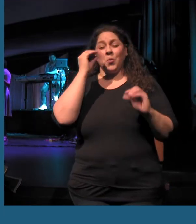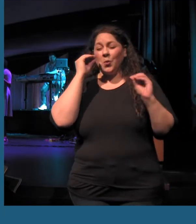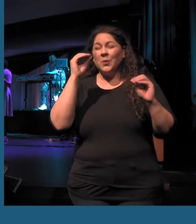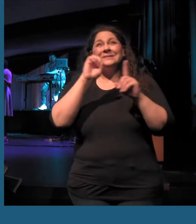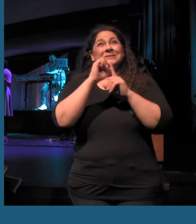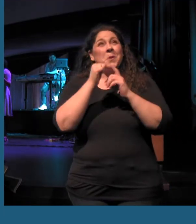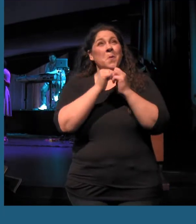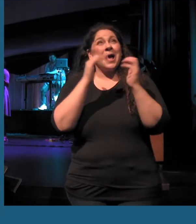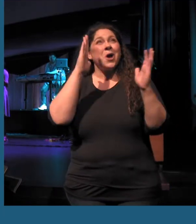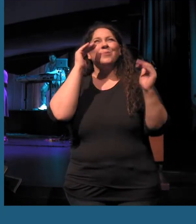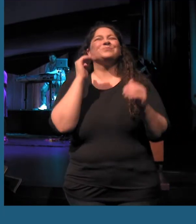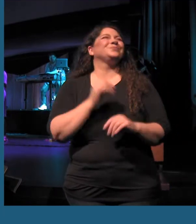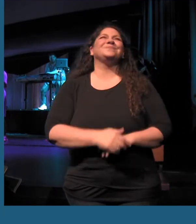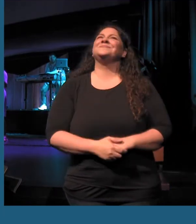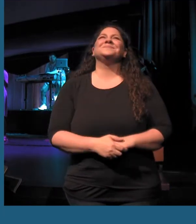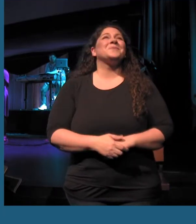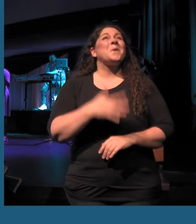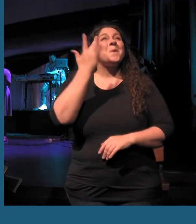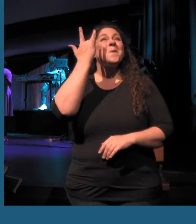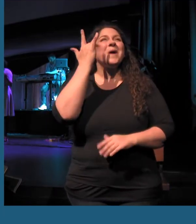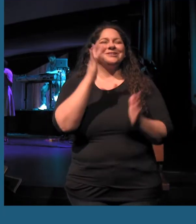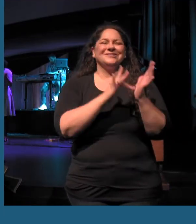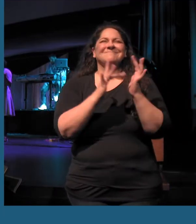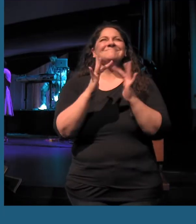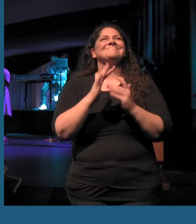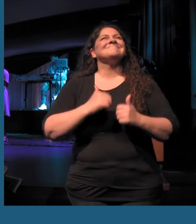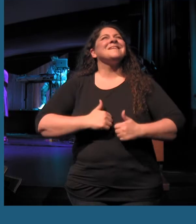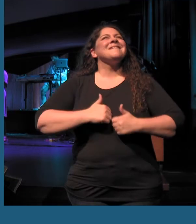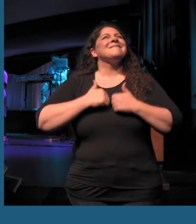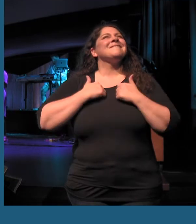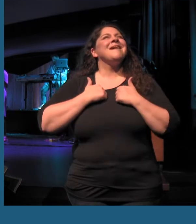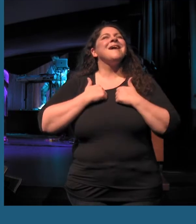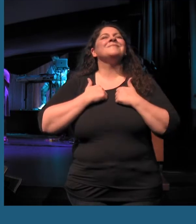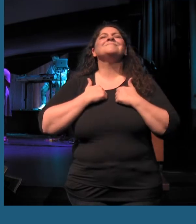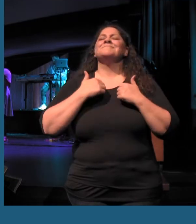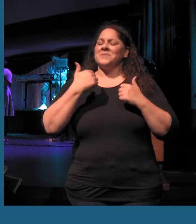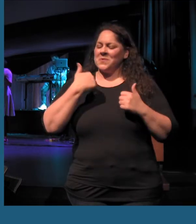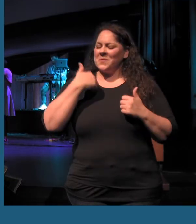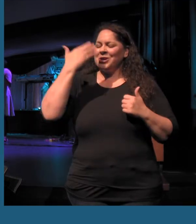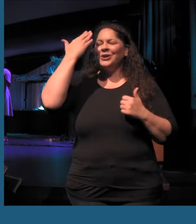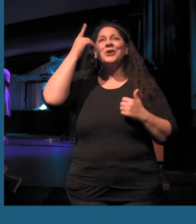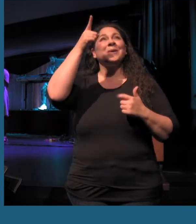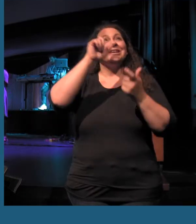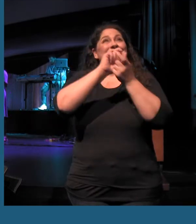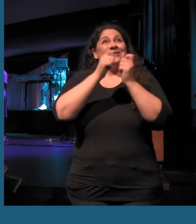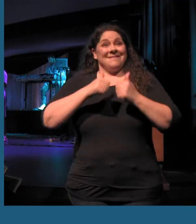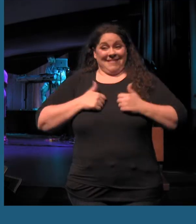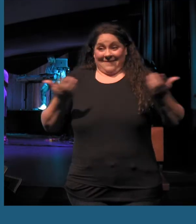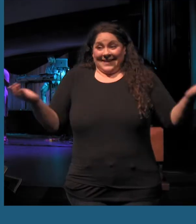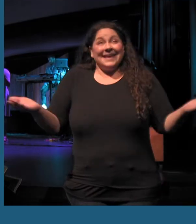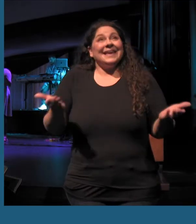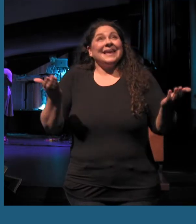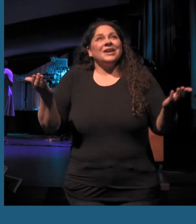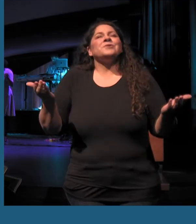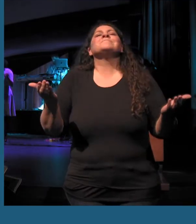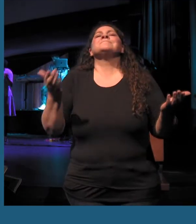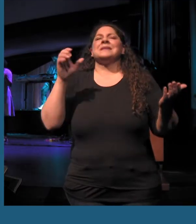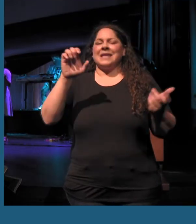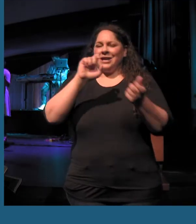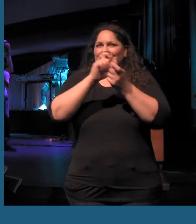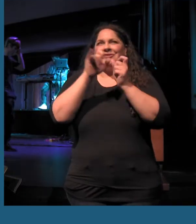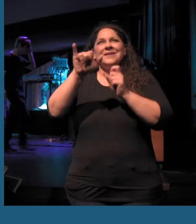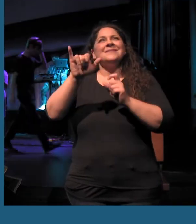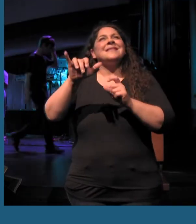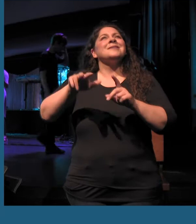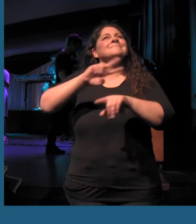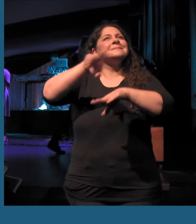hope because Jesus is alive and well. And just like we're celebrating how he's changed lives here, we know that you can change that